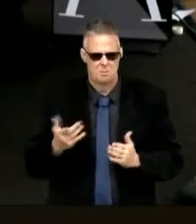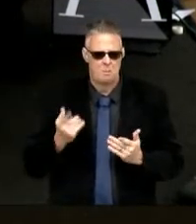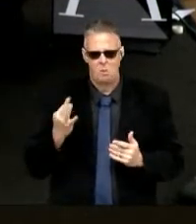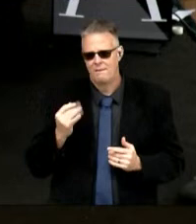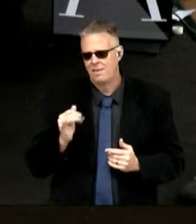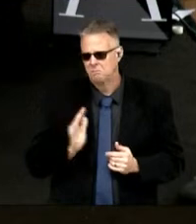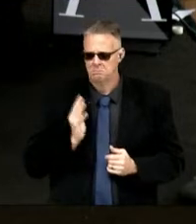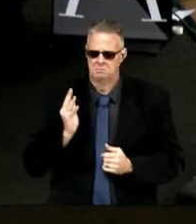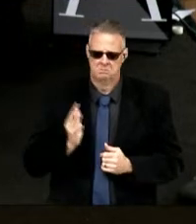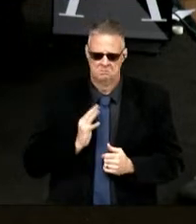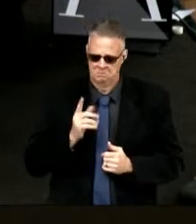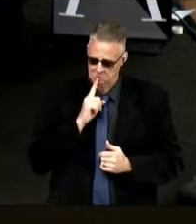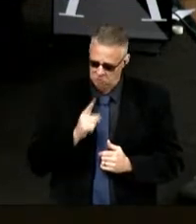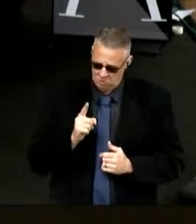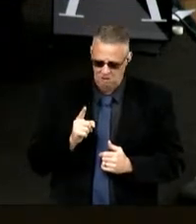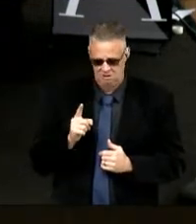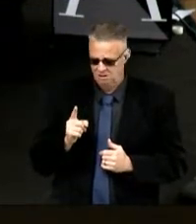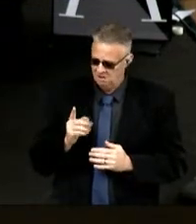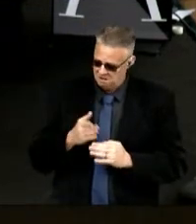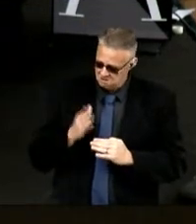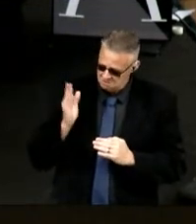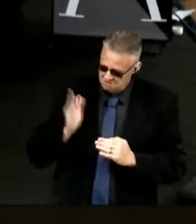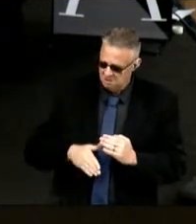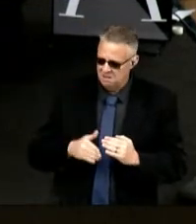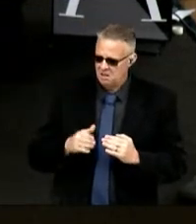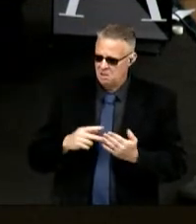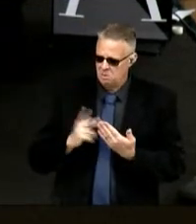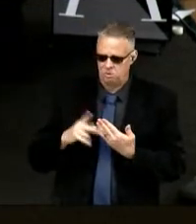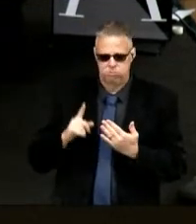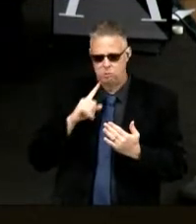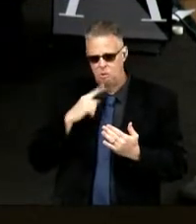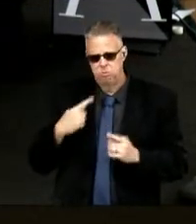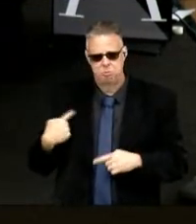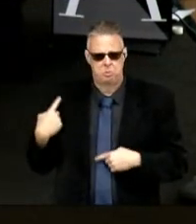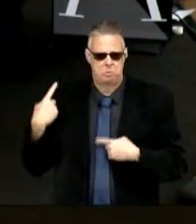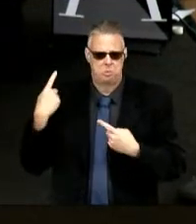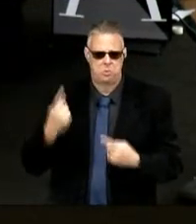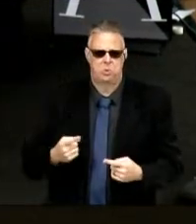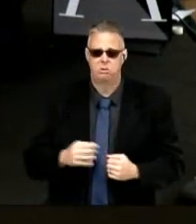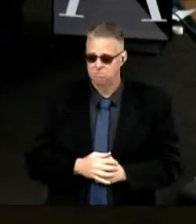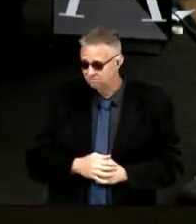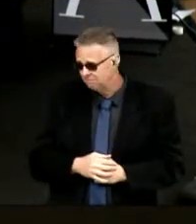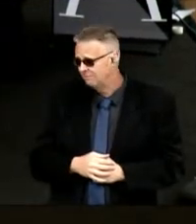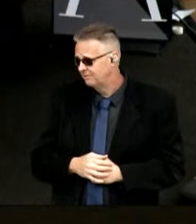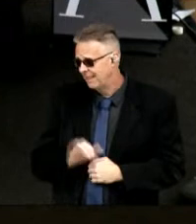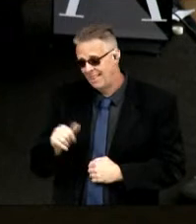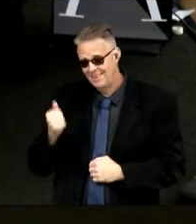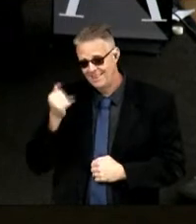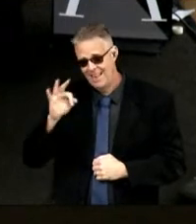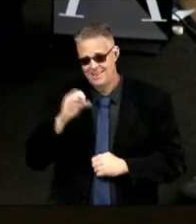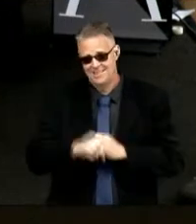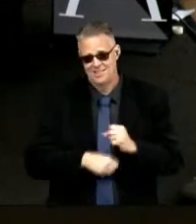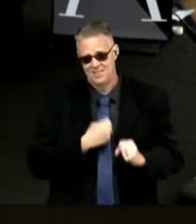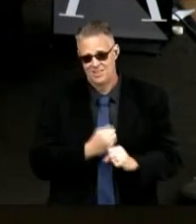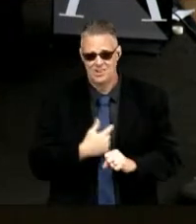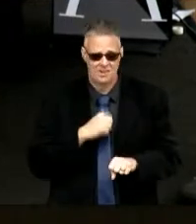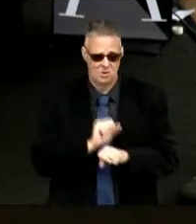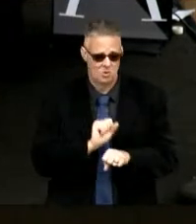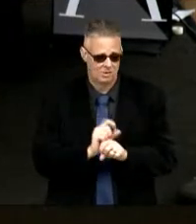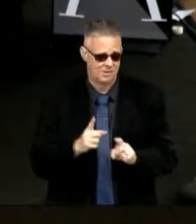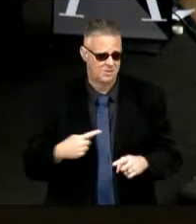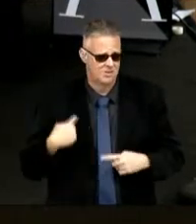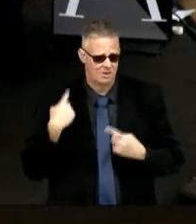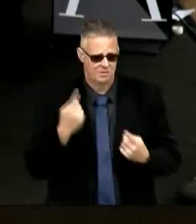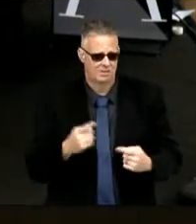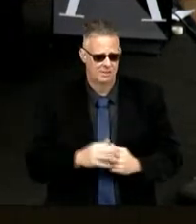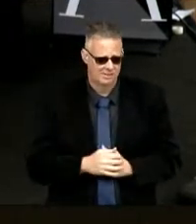finest completers that I've had to work with in quite a while. And that's 19 years so far. And these